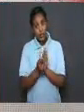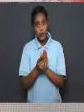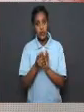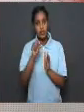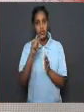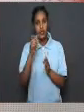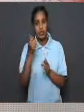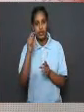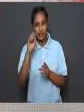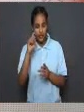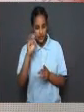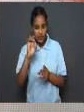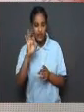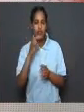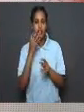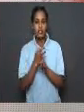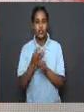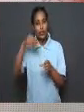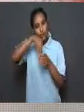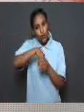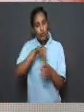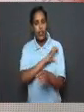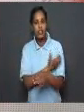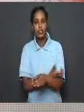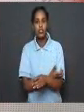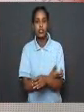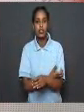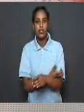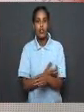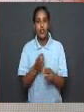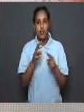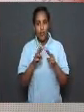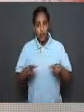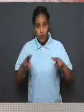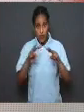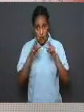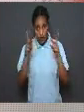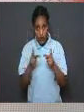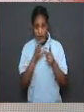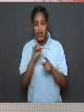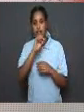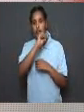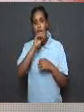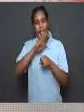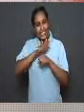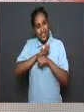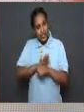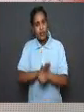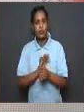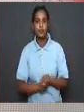examples of state functions include energy, volume, and pressure.